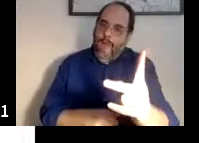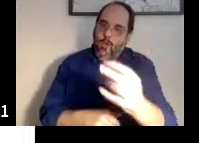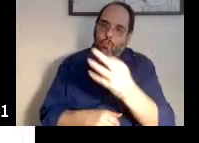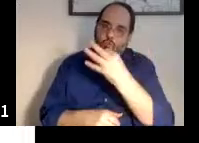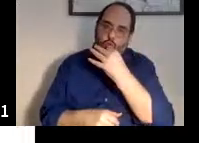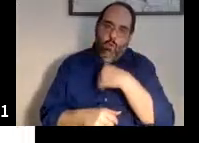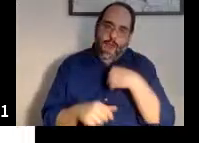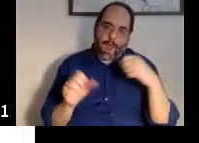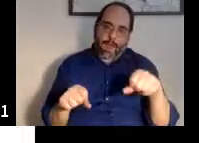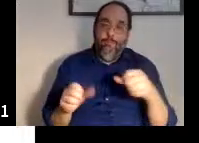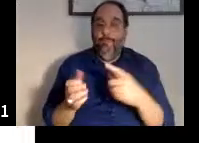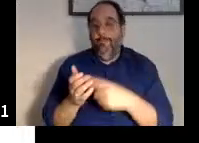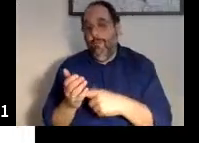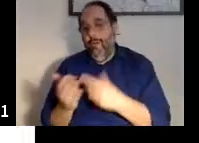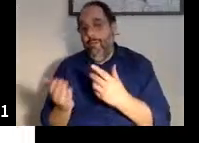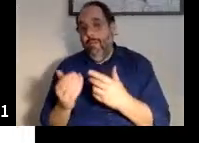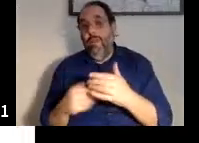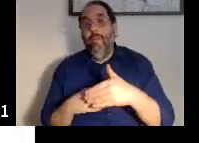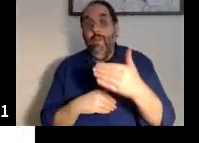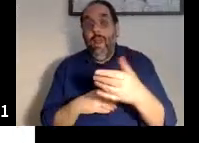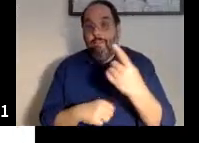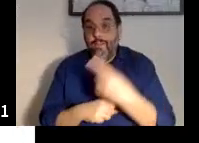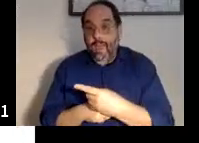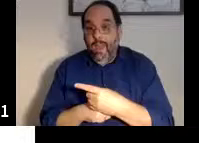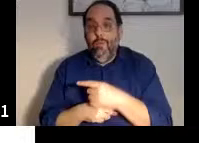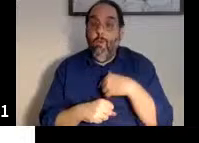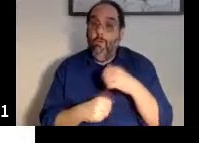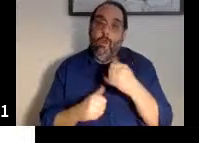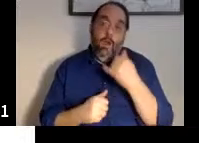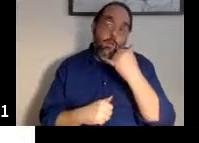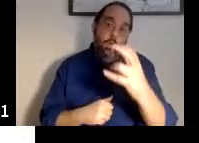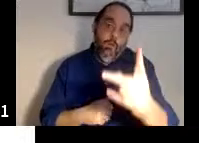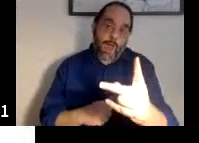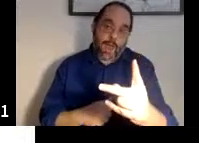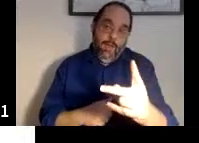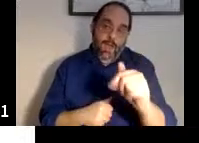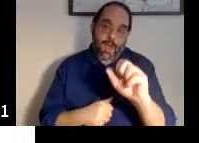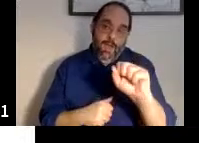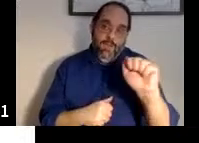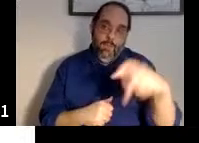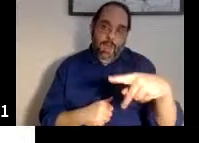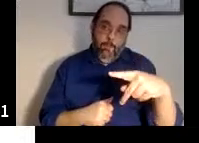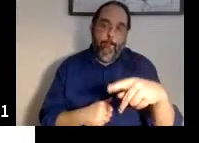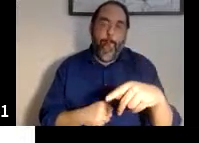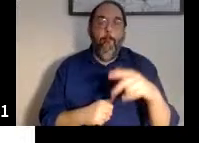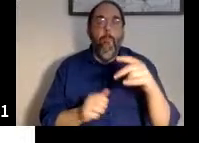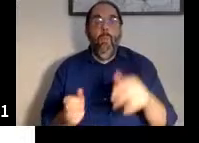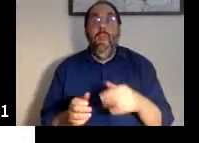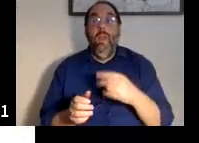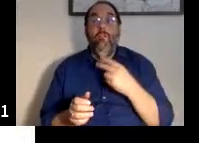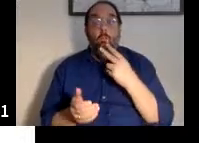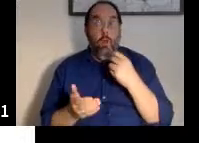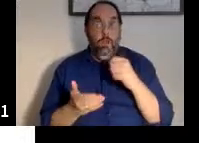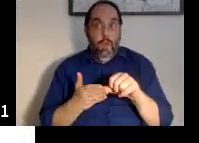possible. Sometimes it might be the next day, but we will try to get a call back to you as soon as possible. You can leave us that